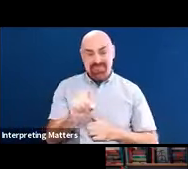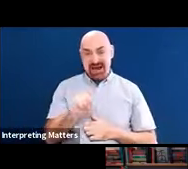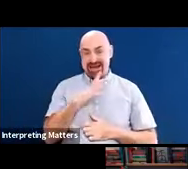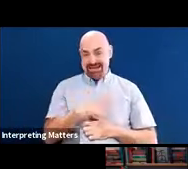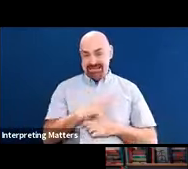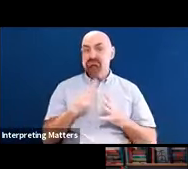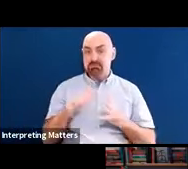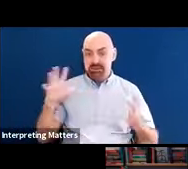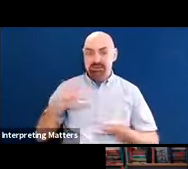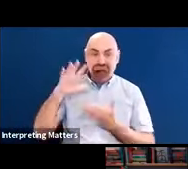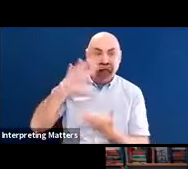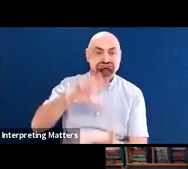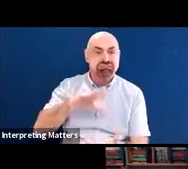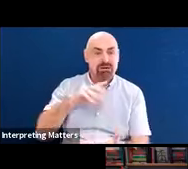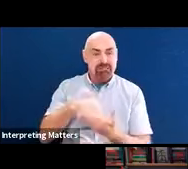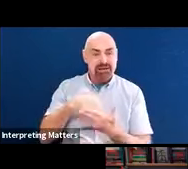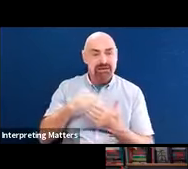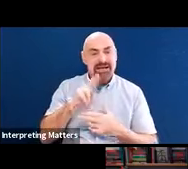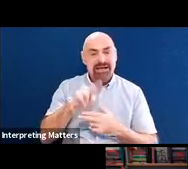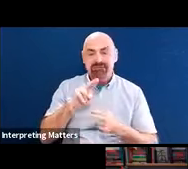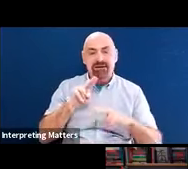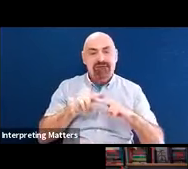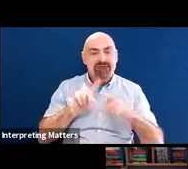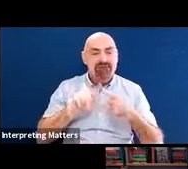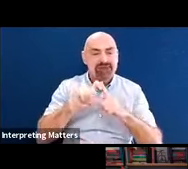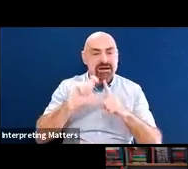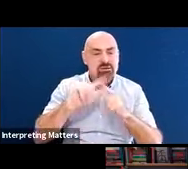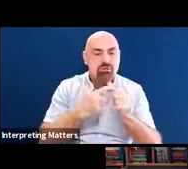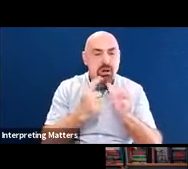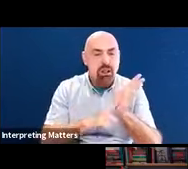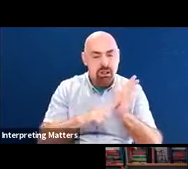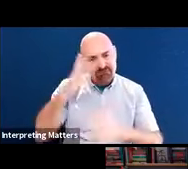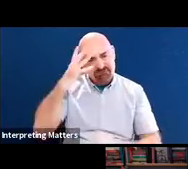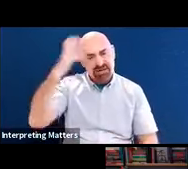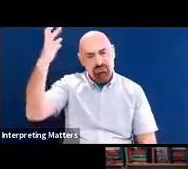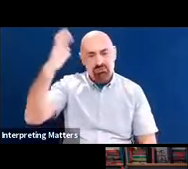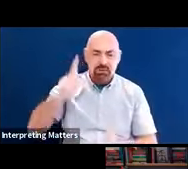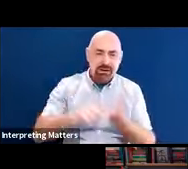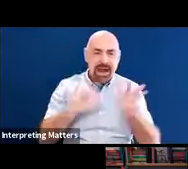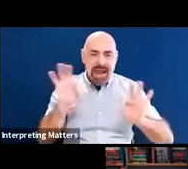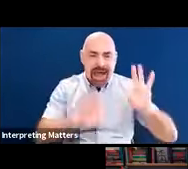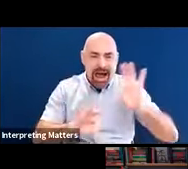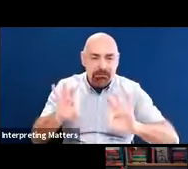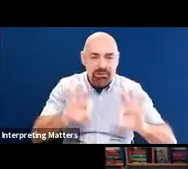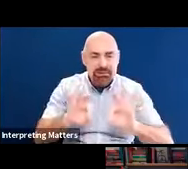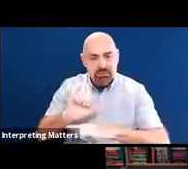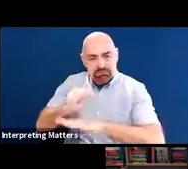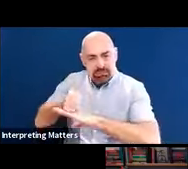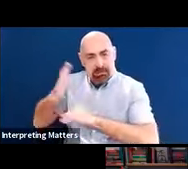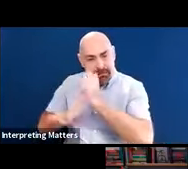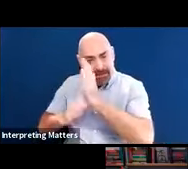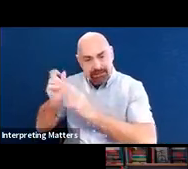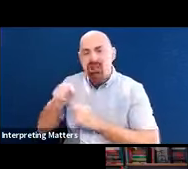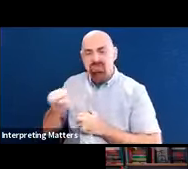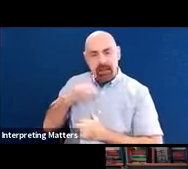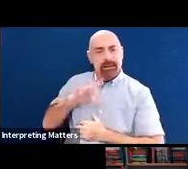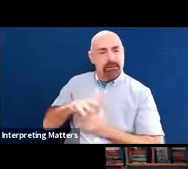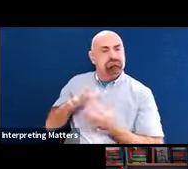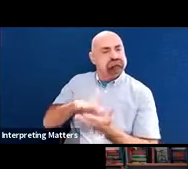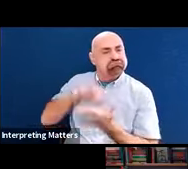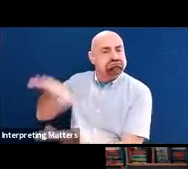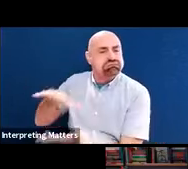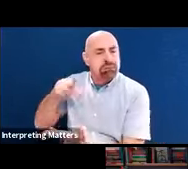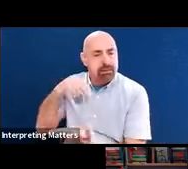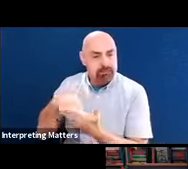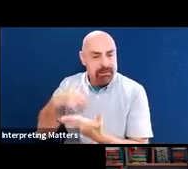we're doing it with federal labs or trying to seed nascent clusters, which Megha talked about, I agree, a very